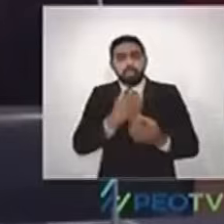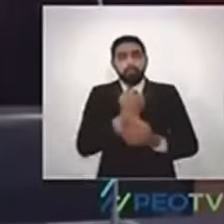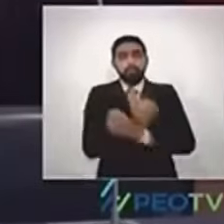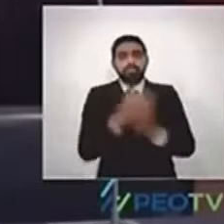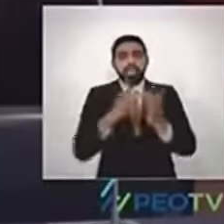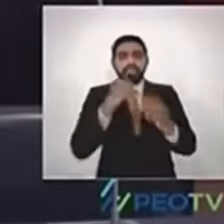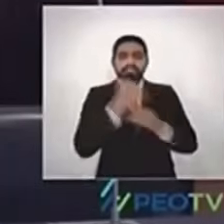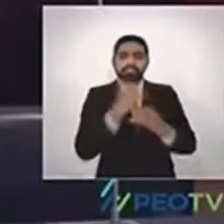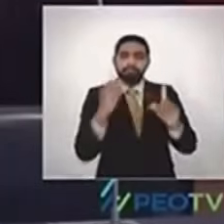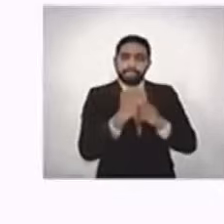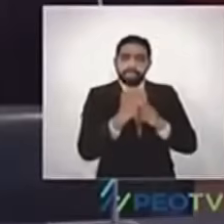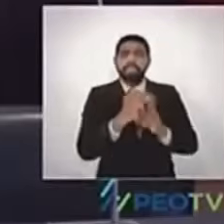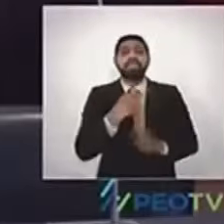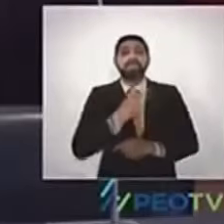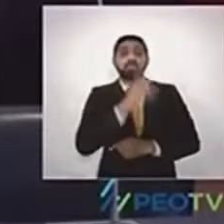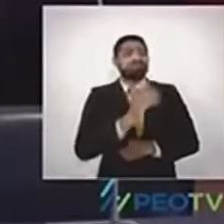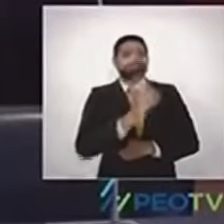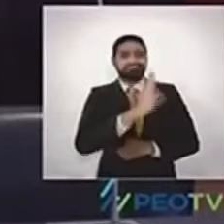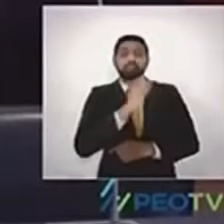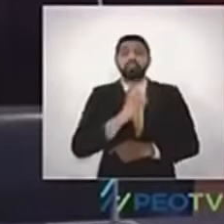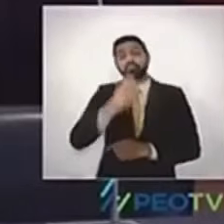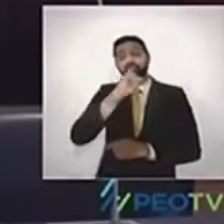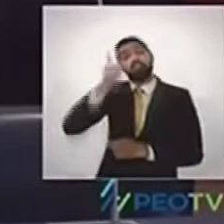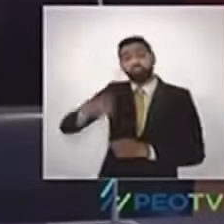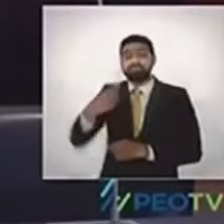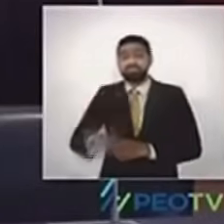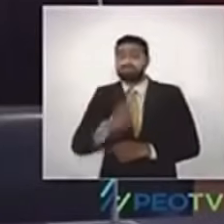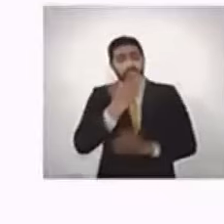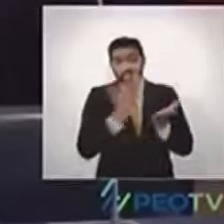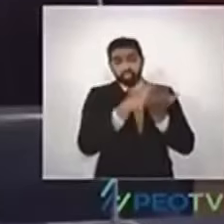was barred by courts and created chaos.